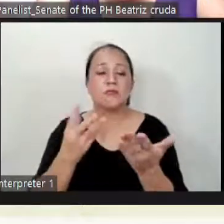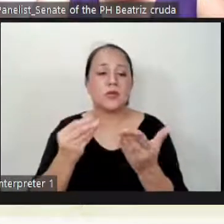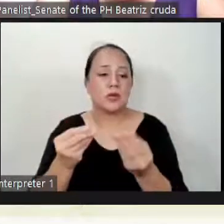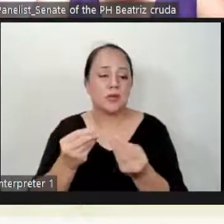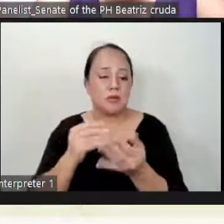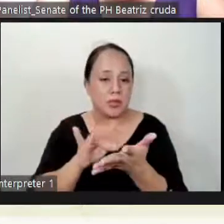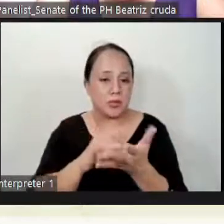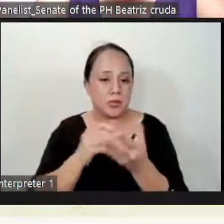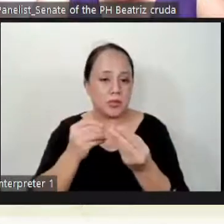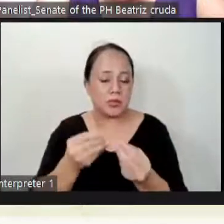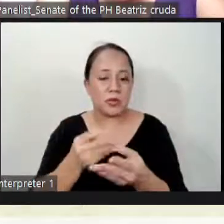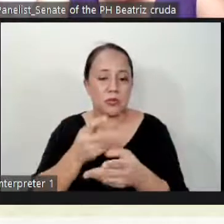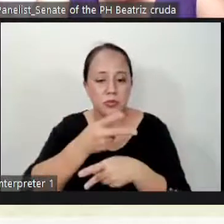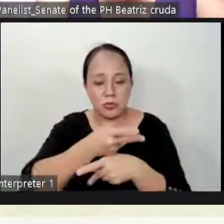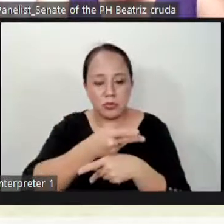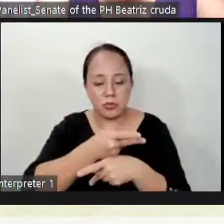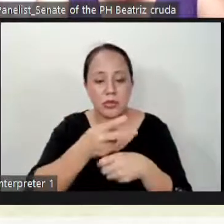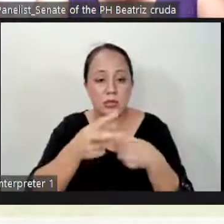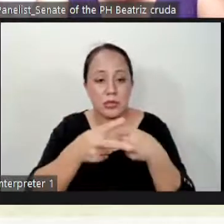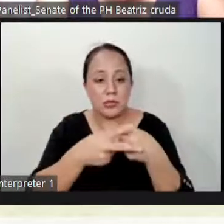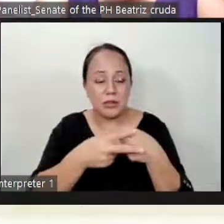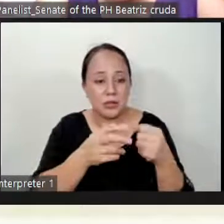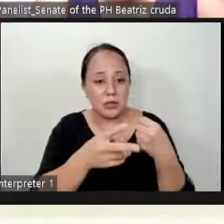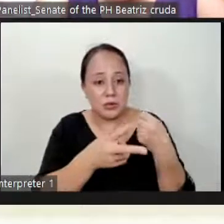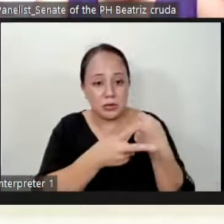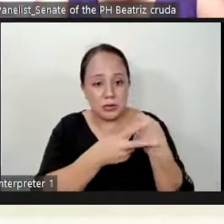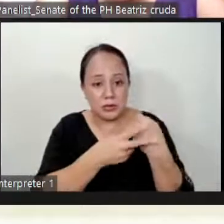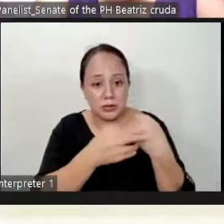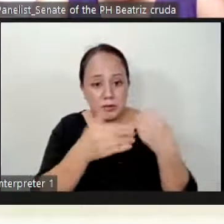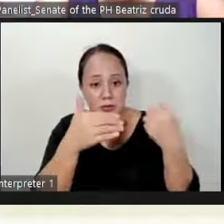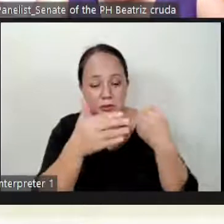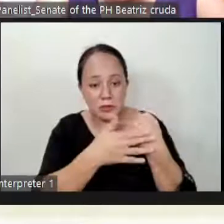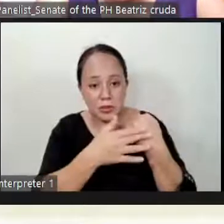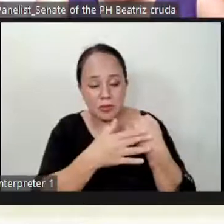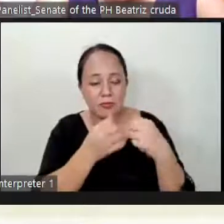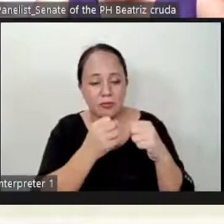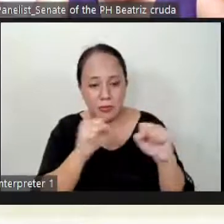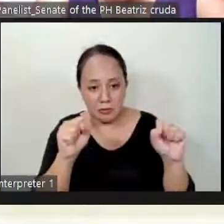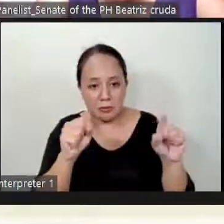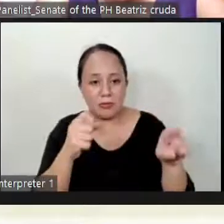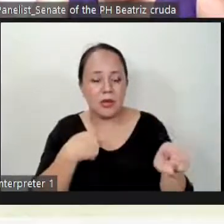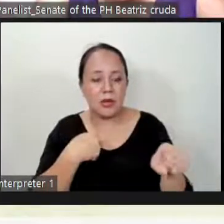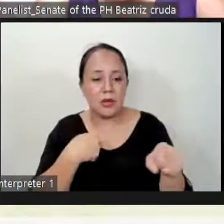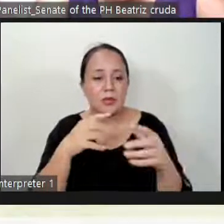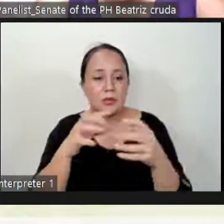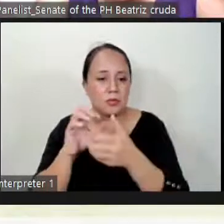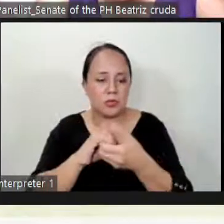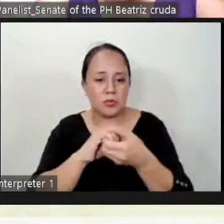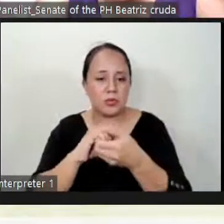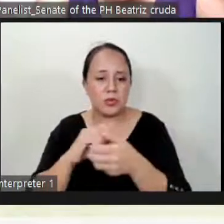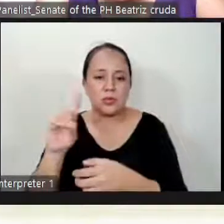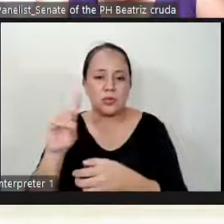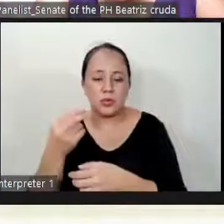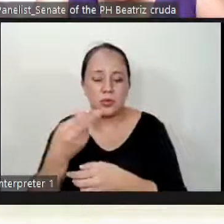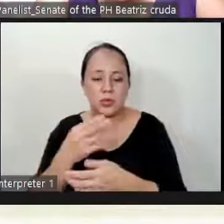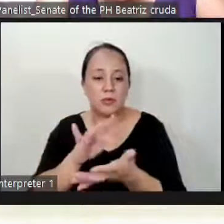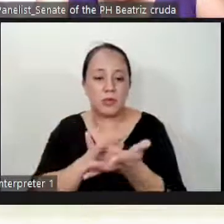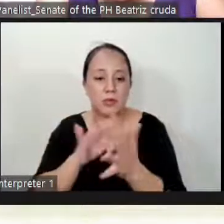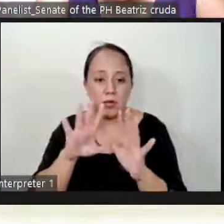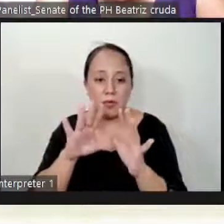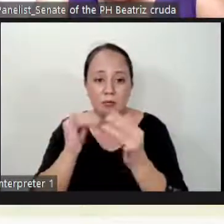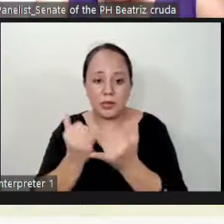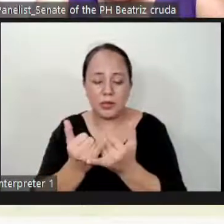are properly handled and stored. We will enhance our close collaboration with the DOH and the drug industry